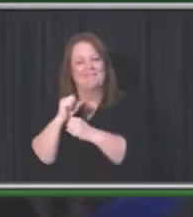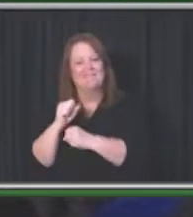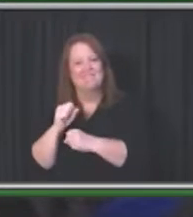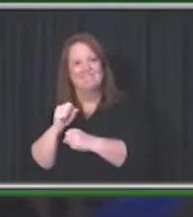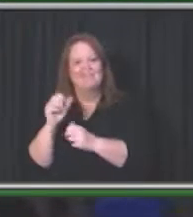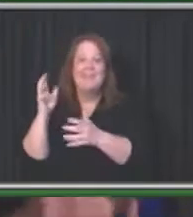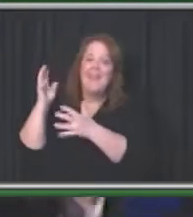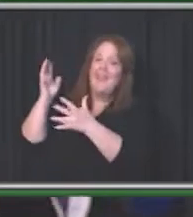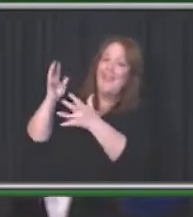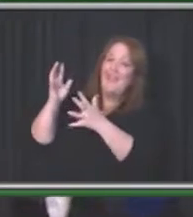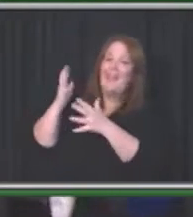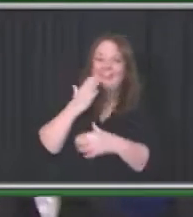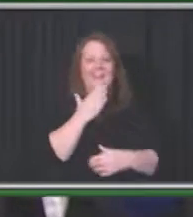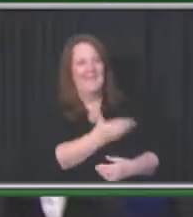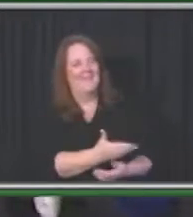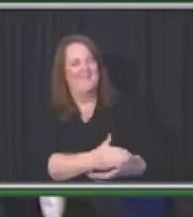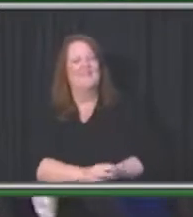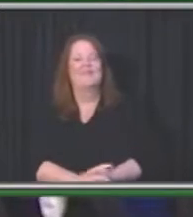Thank you.